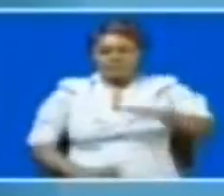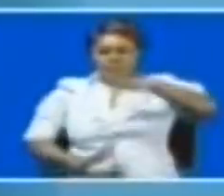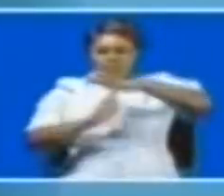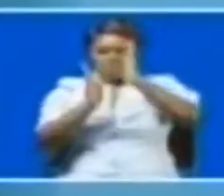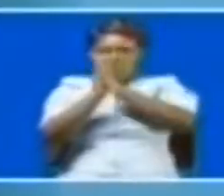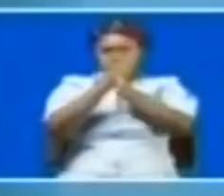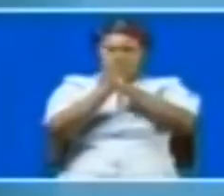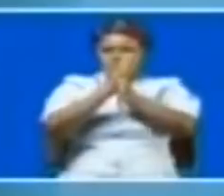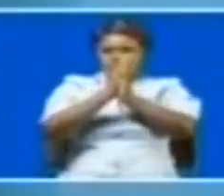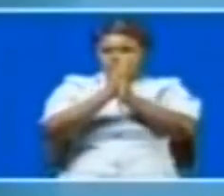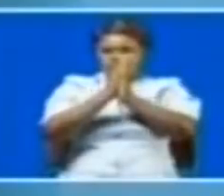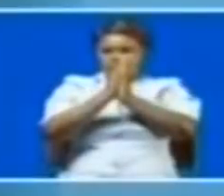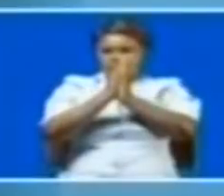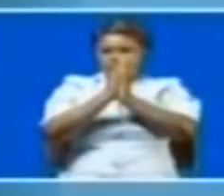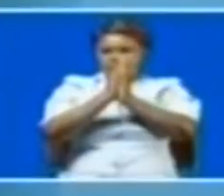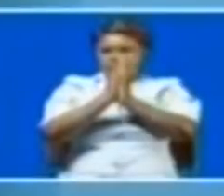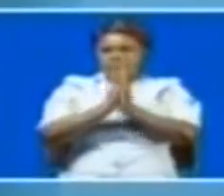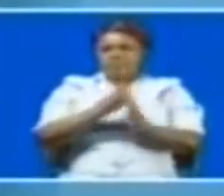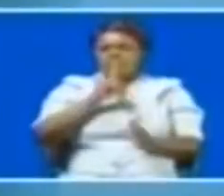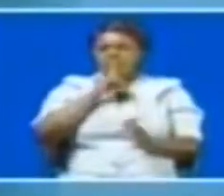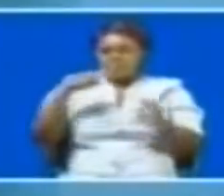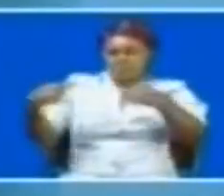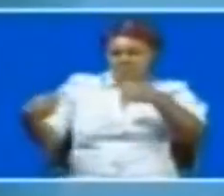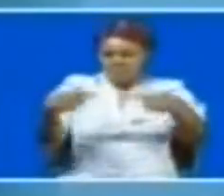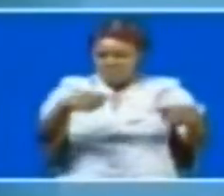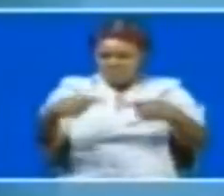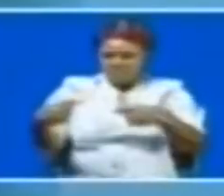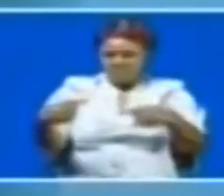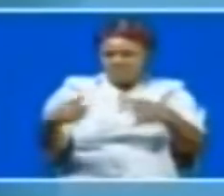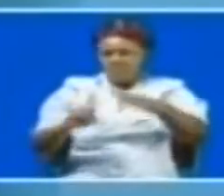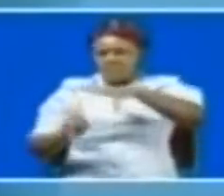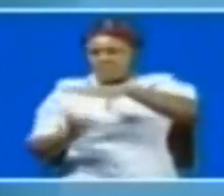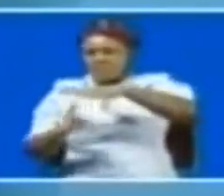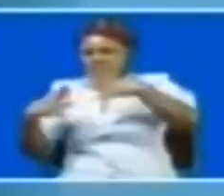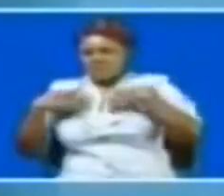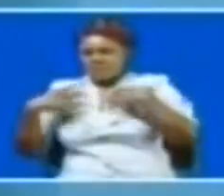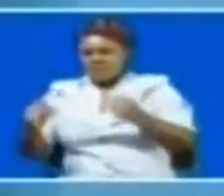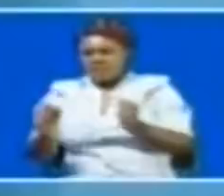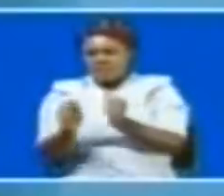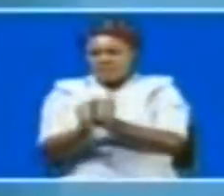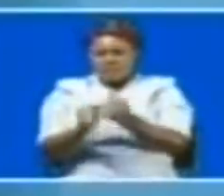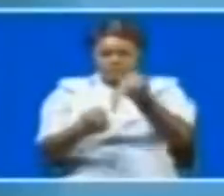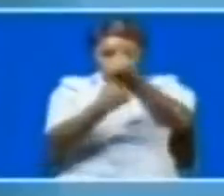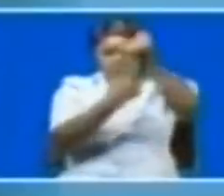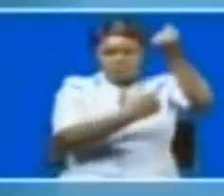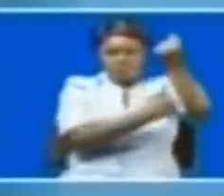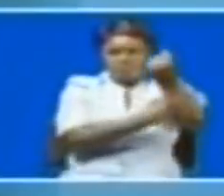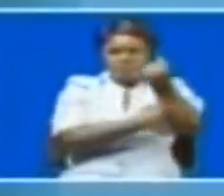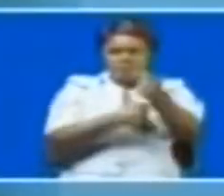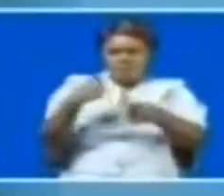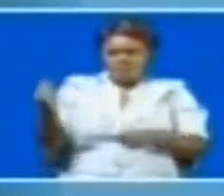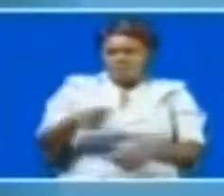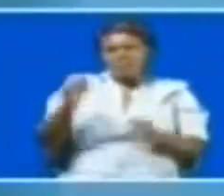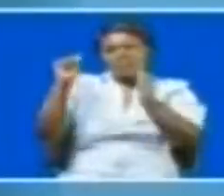Our top story tonight, what seems to be a silent standoff between the Ministry of Health and the donor community for the last